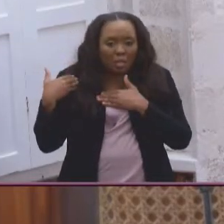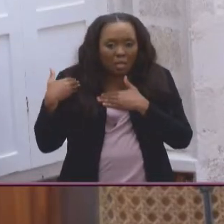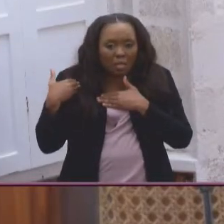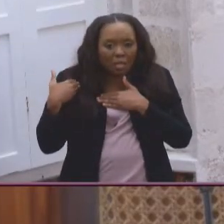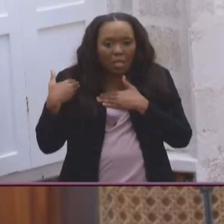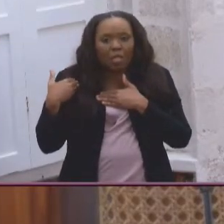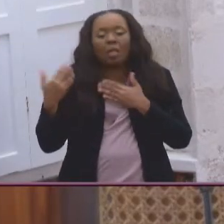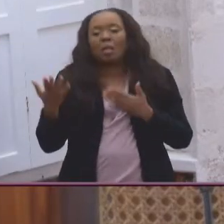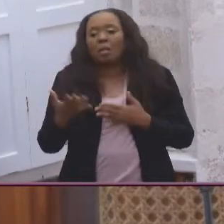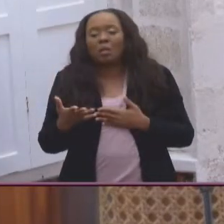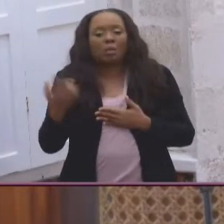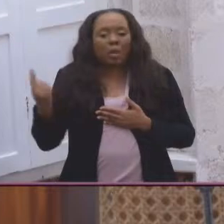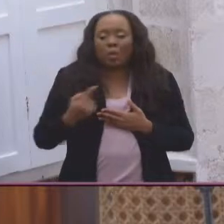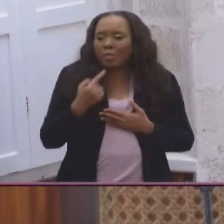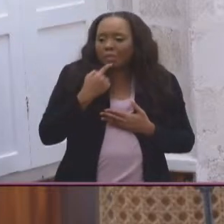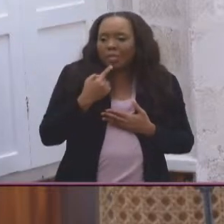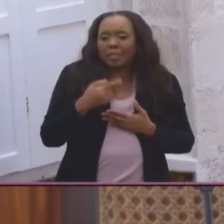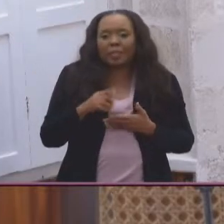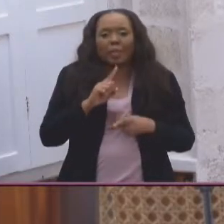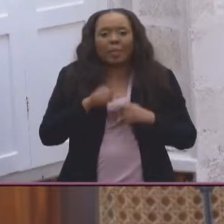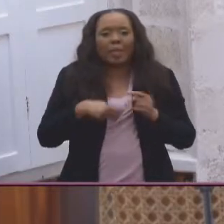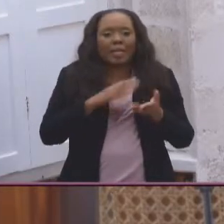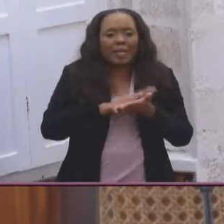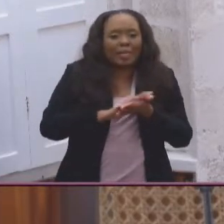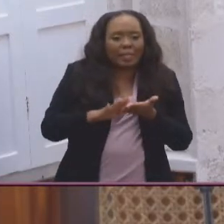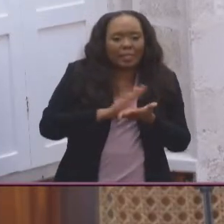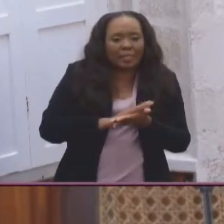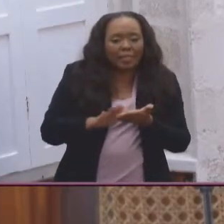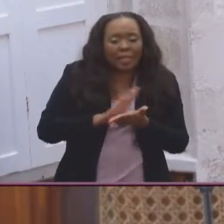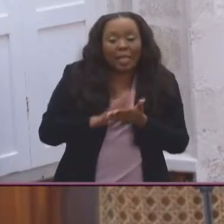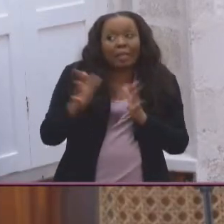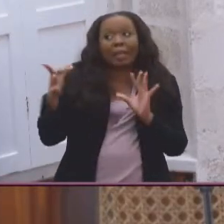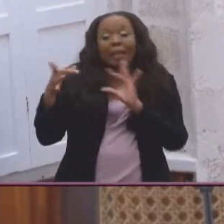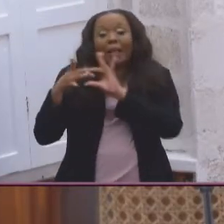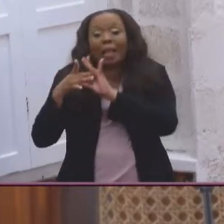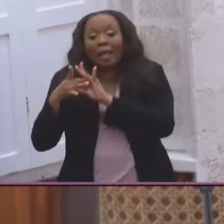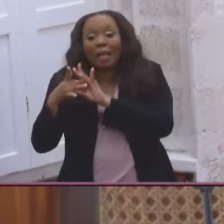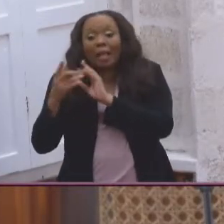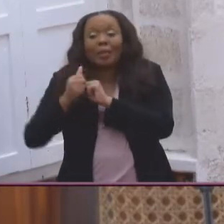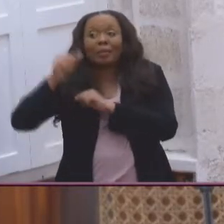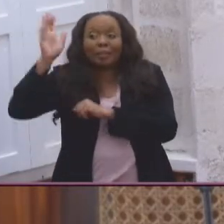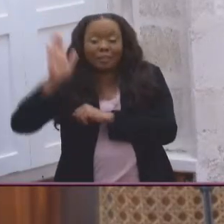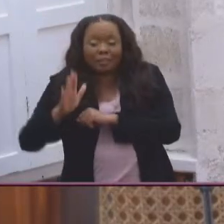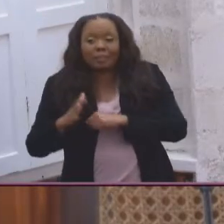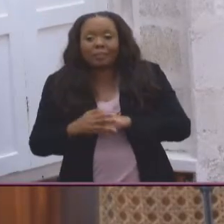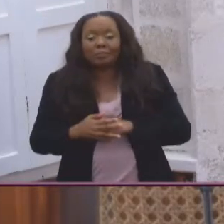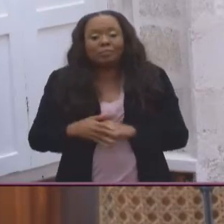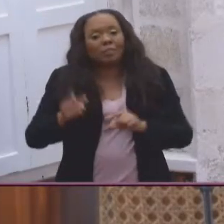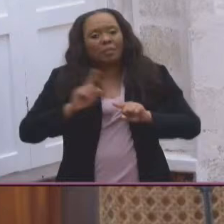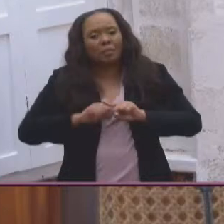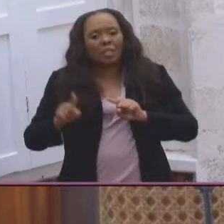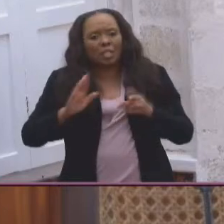next to godliness. And community care and the way around us